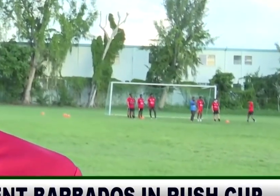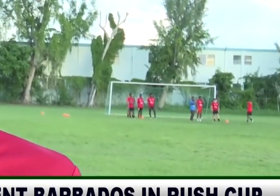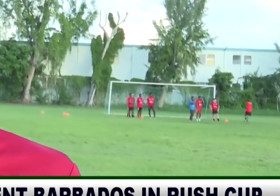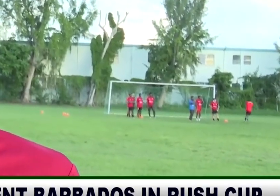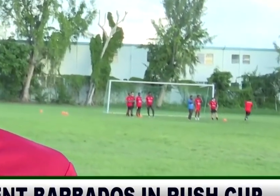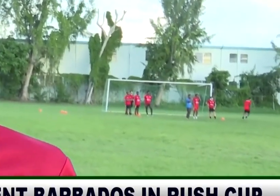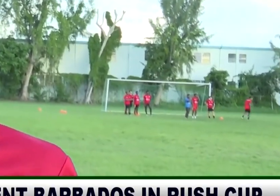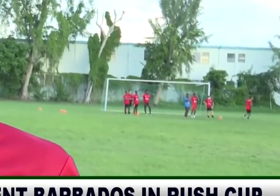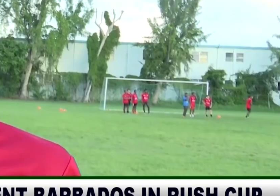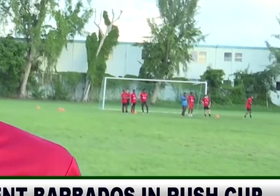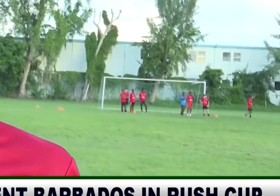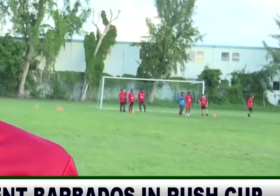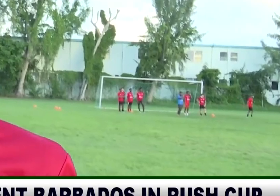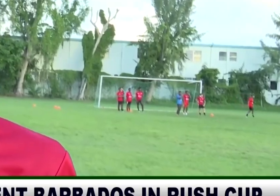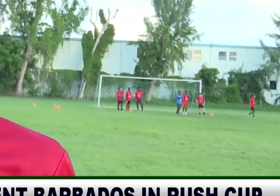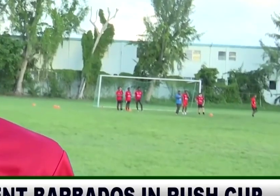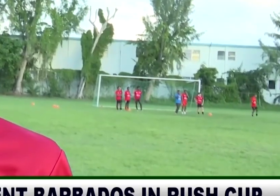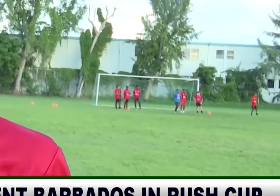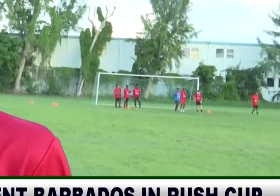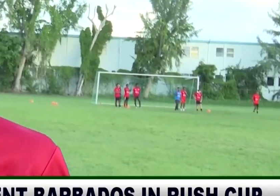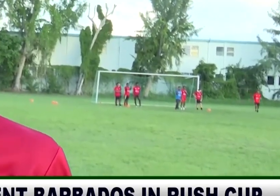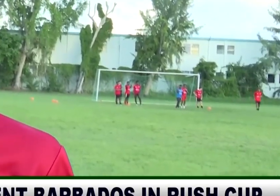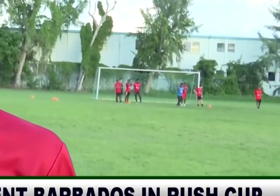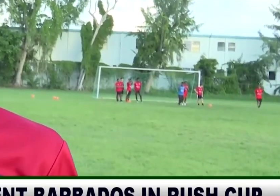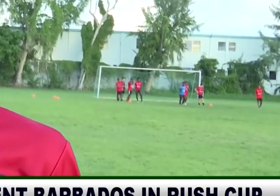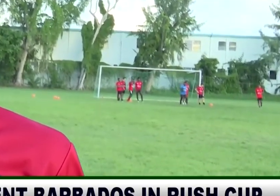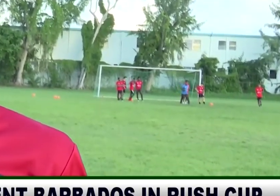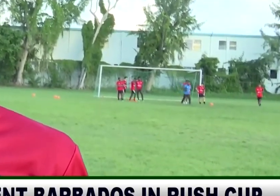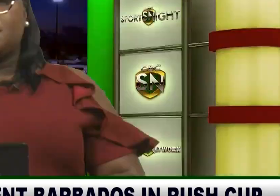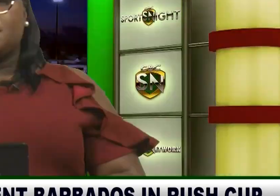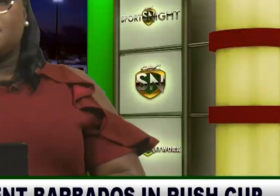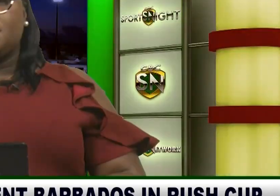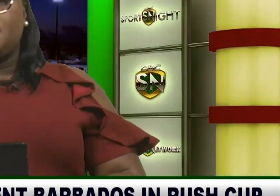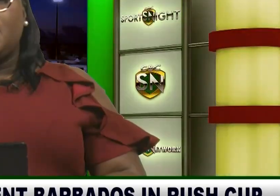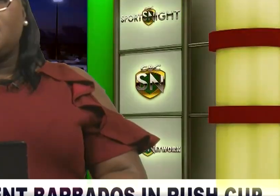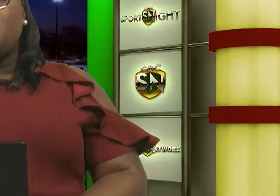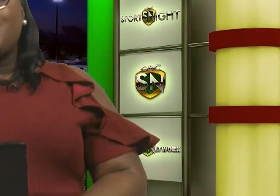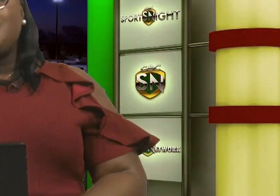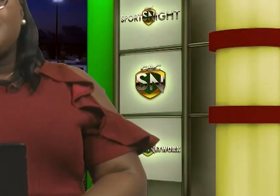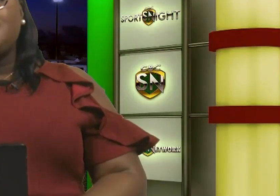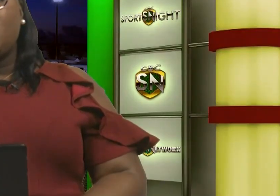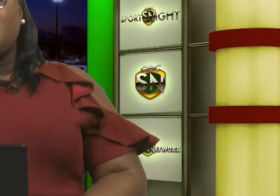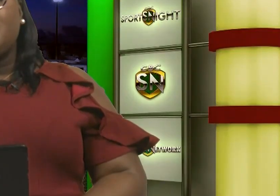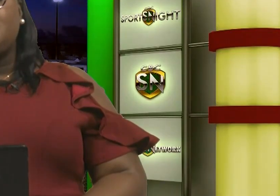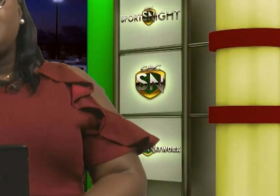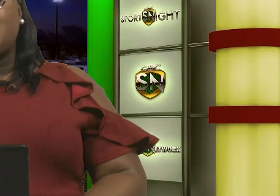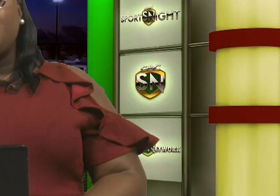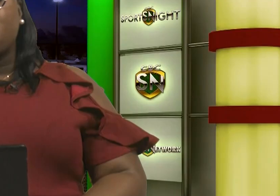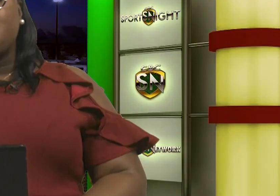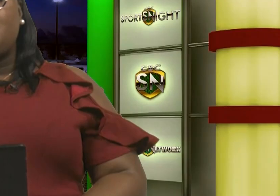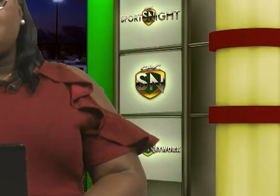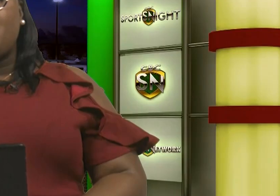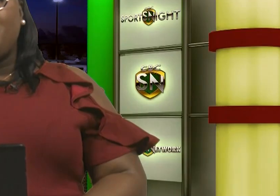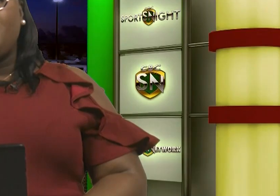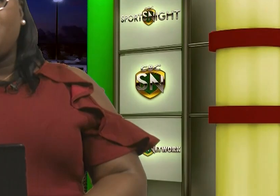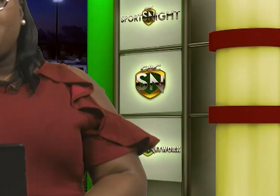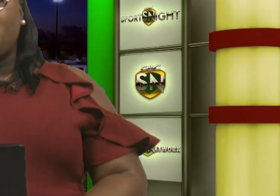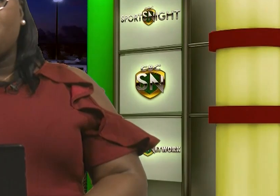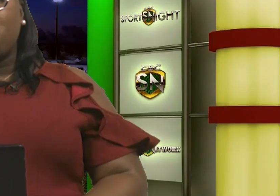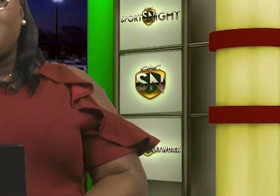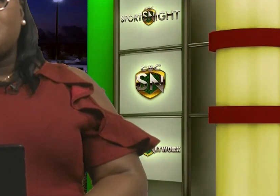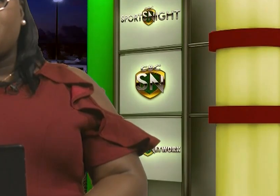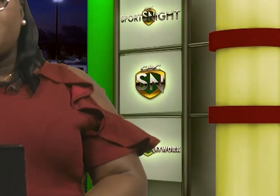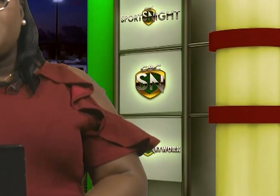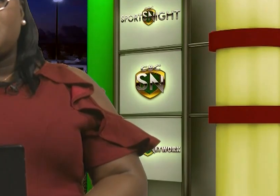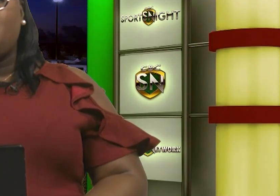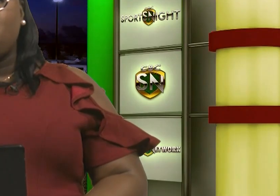country participating in a tournament like this, and we're glad to win it. The West Indies under-19 selectors named the Barbadian pair